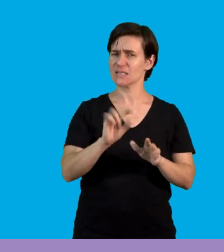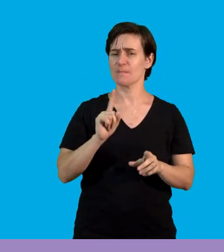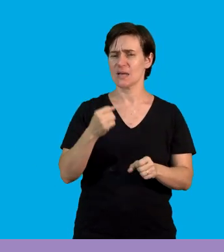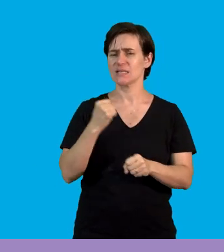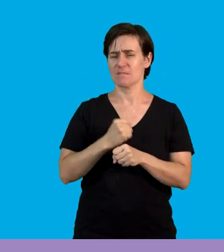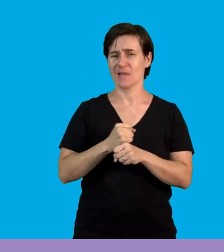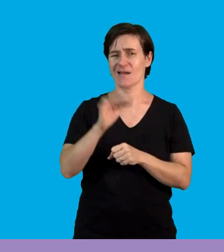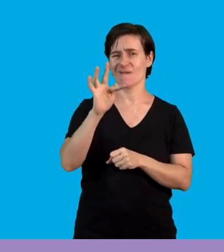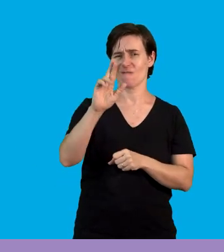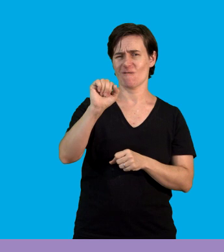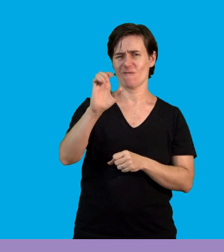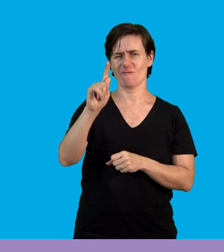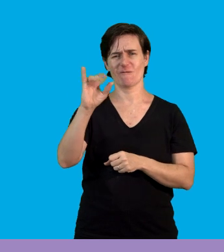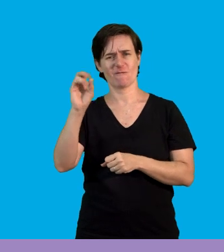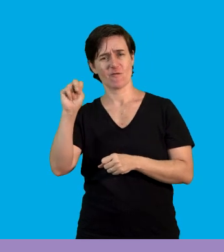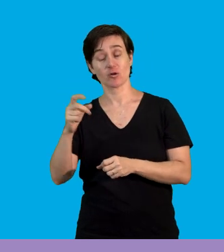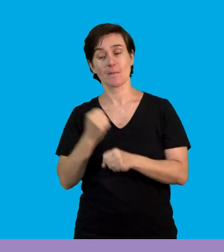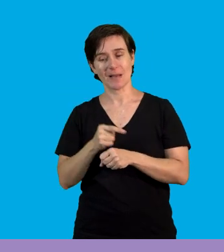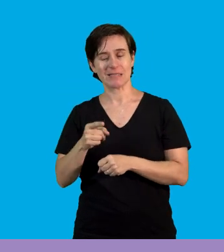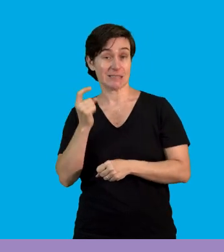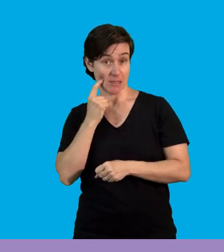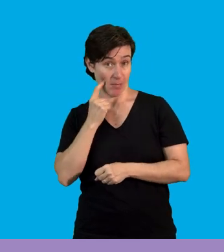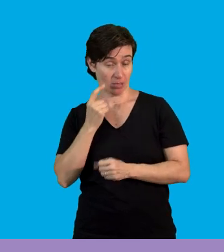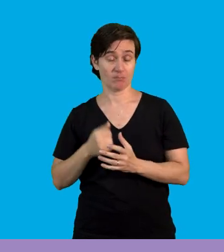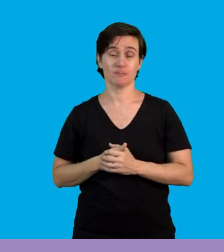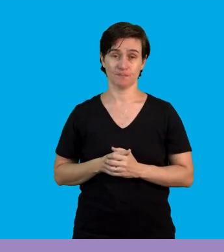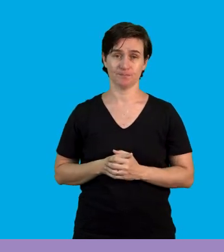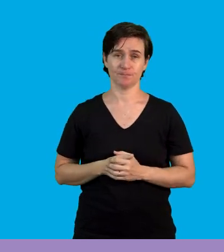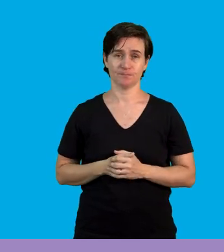written as a common fraction and simplifying our answer.